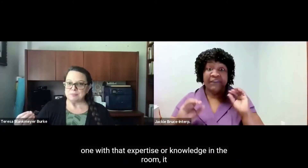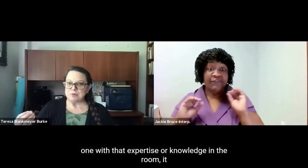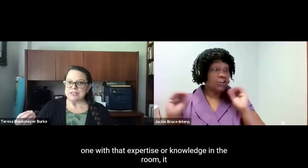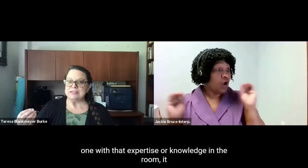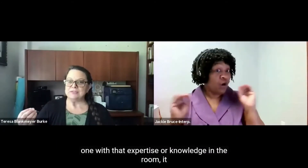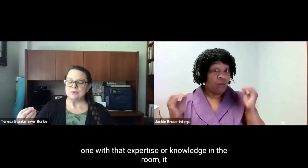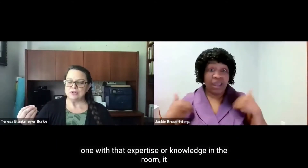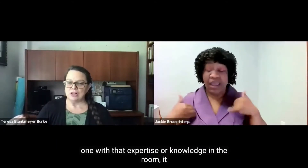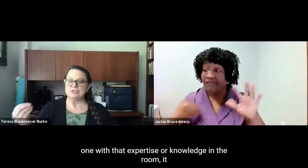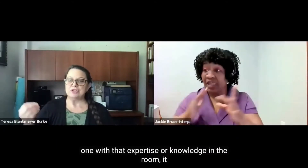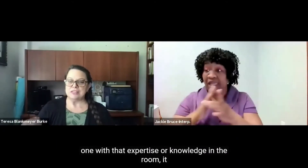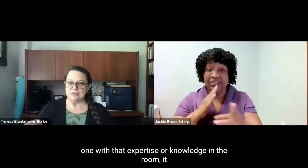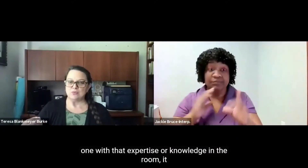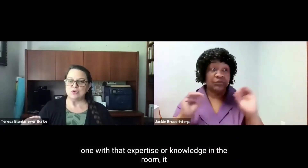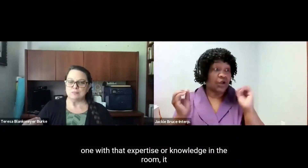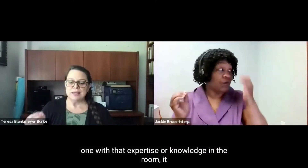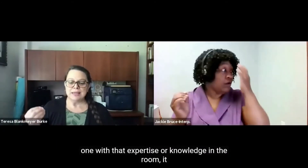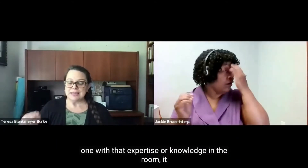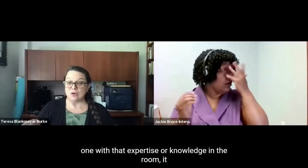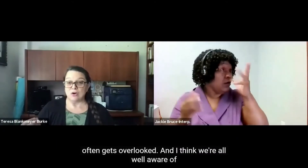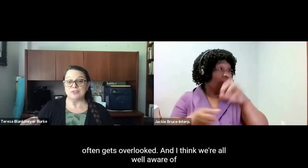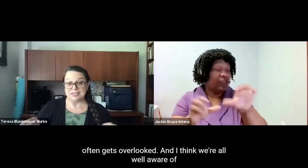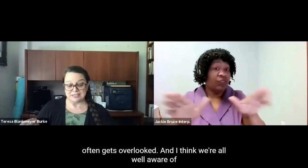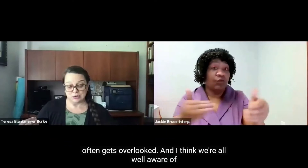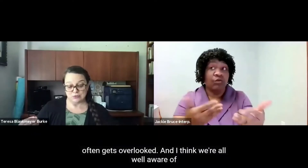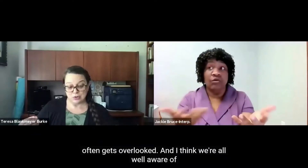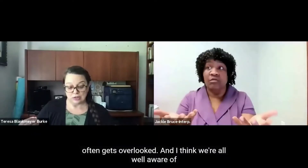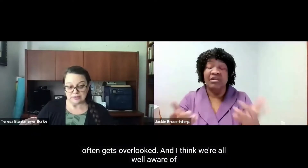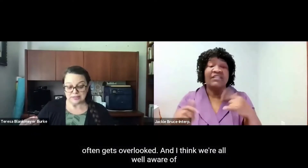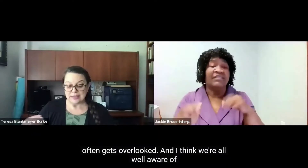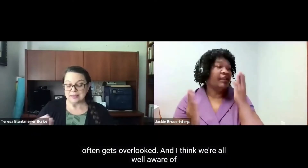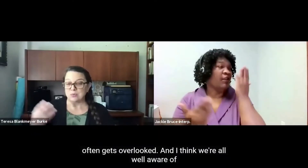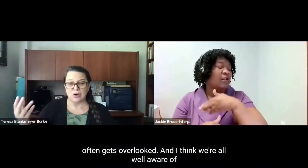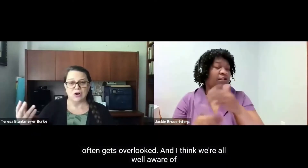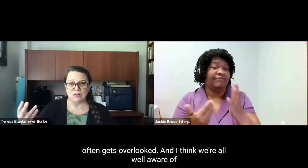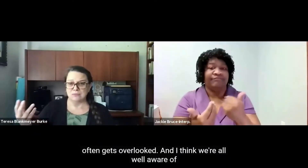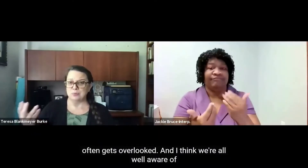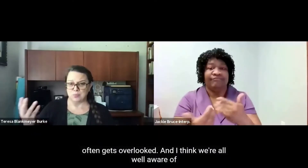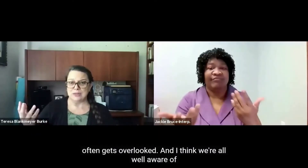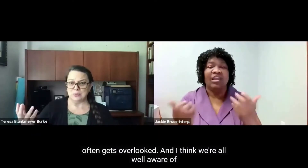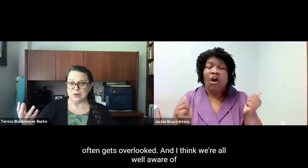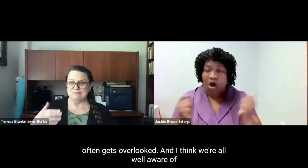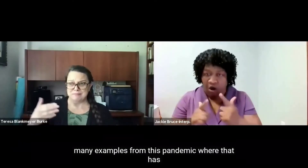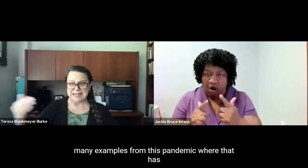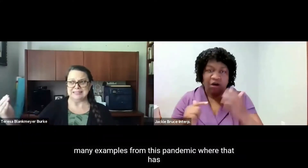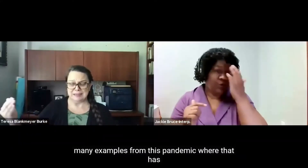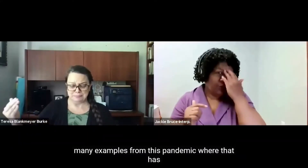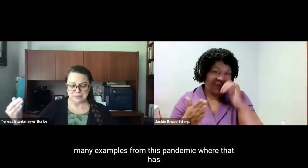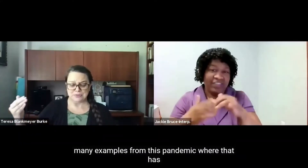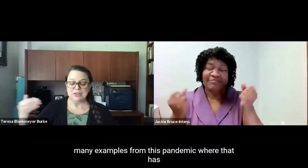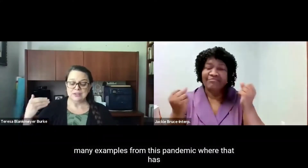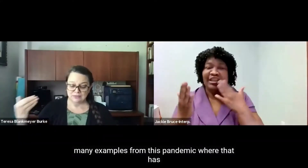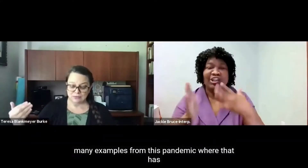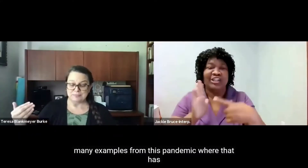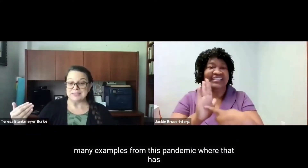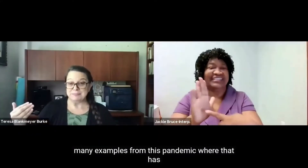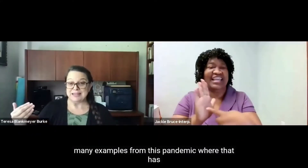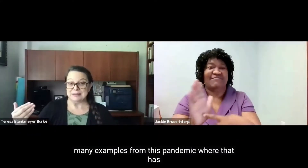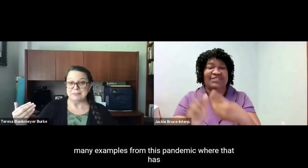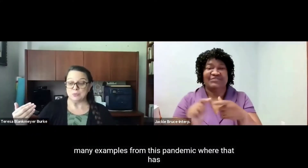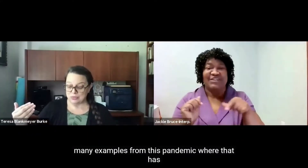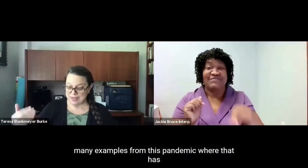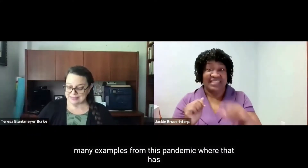that expertise or knowledge in the room, it often gets overlooked. And I think we're all well aware of many examples from